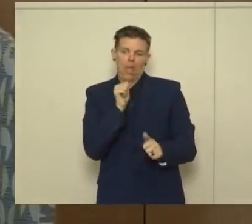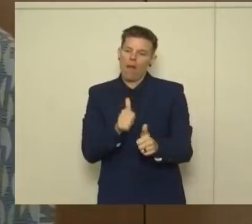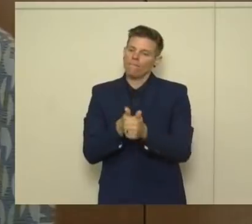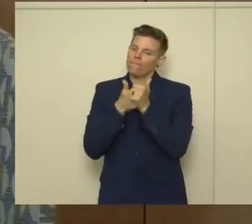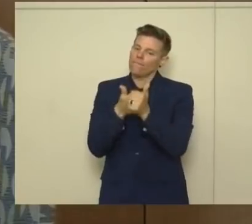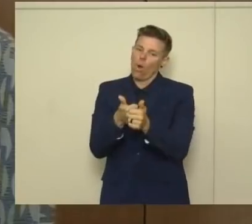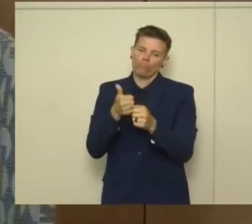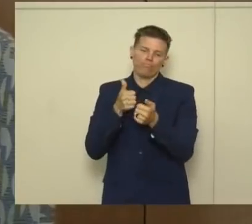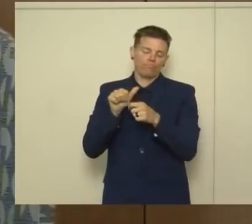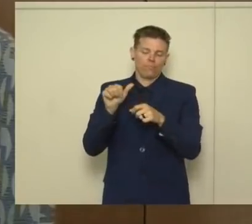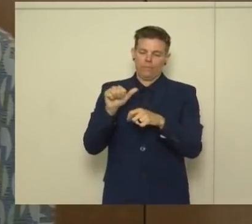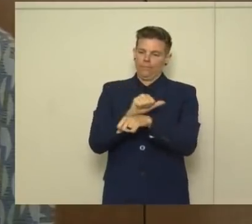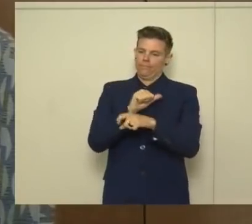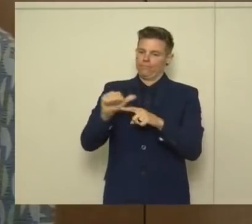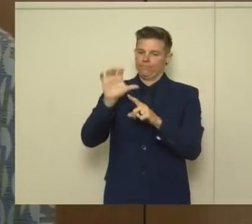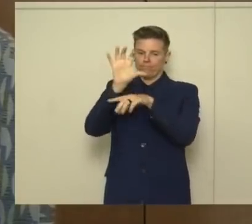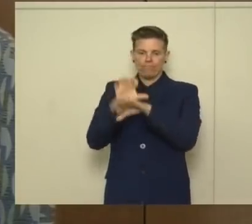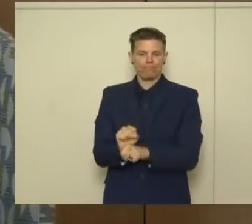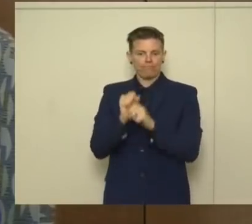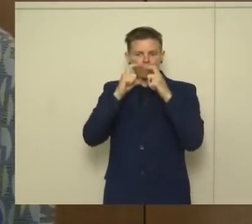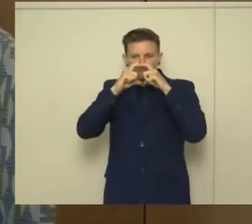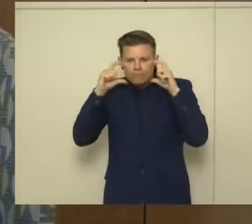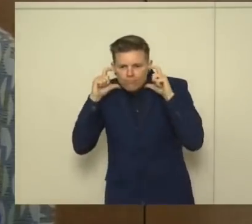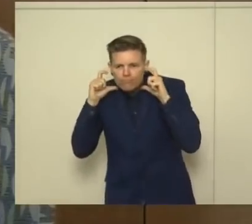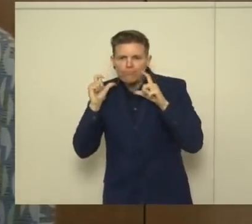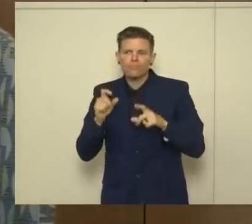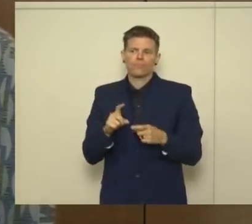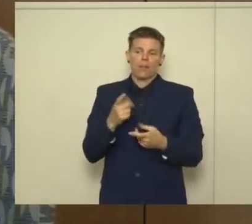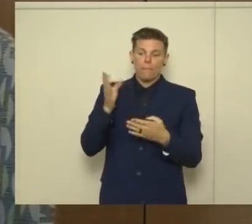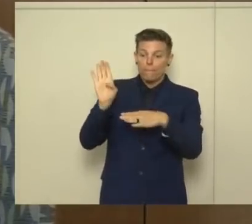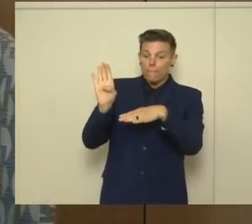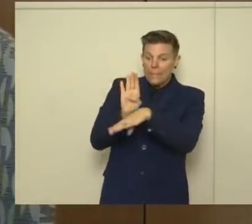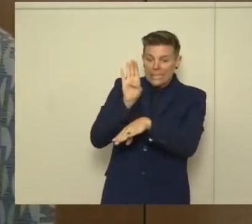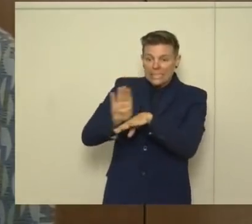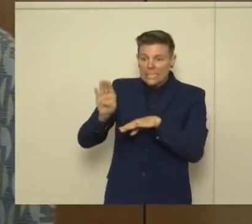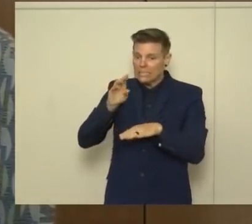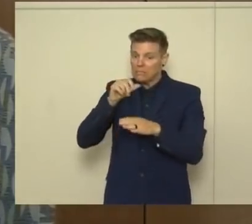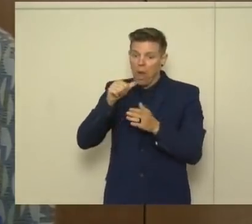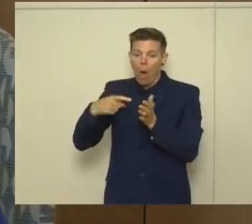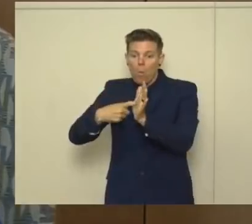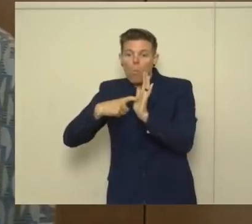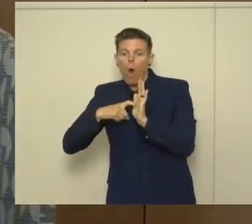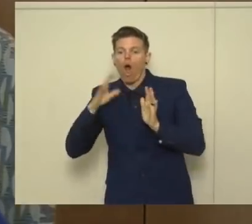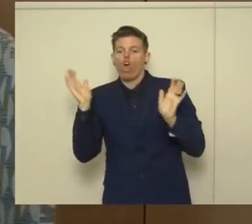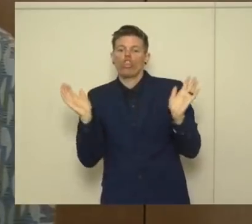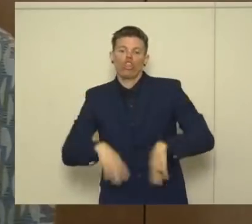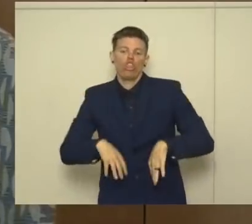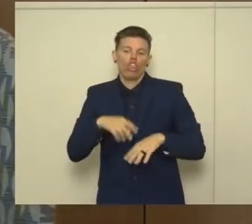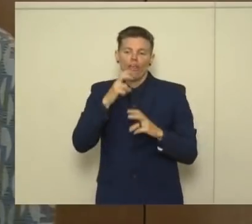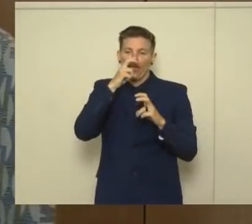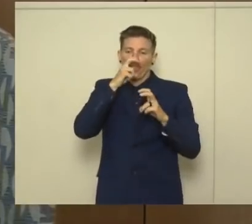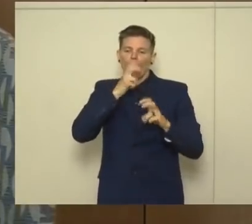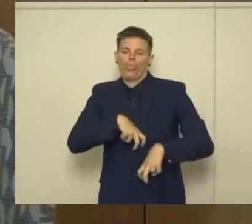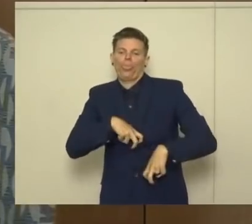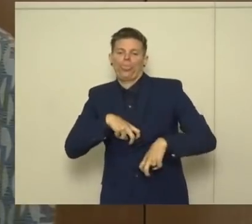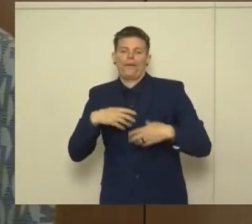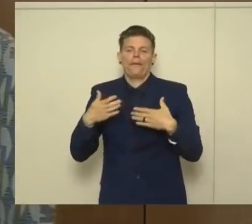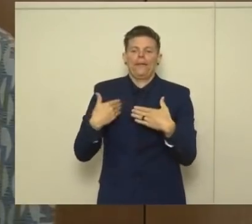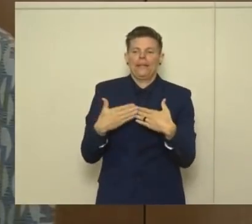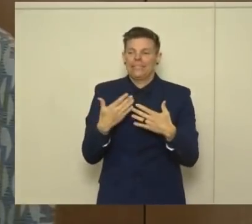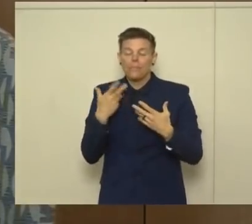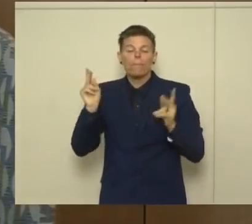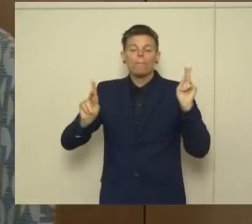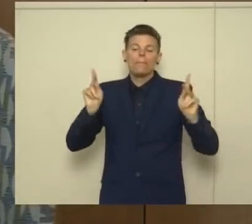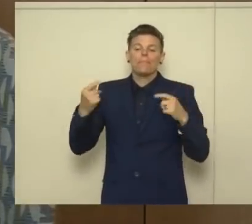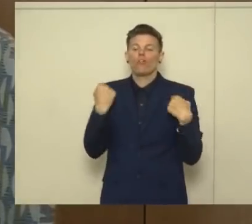aren't requiring masks as diligently as they're absolutely required to in order to be open, and they're not adhering to COVID-safe